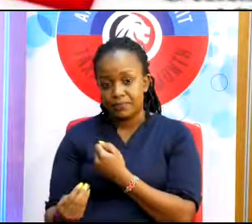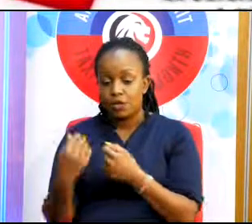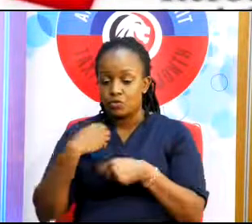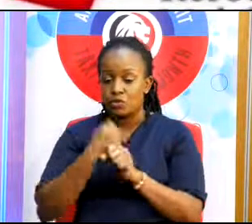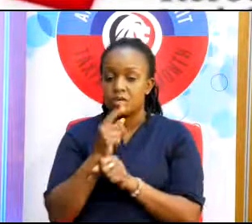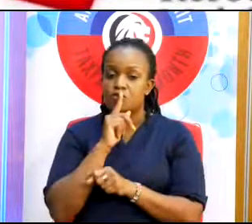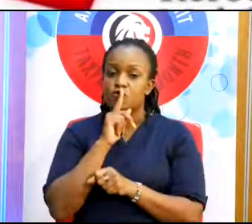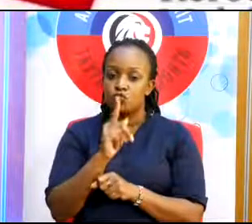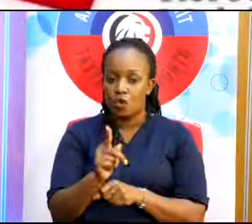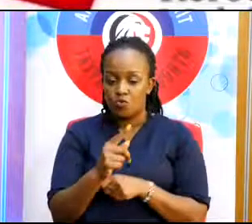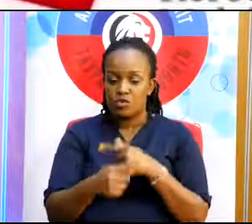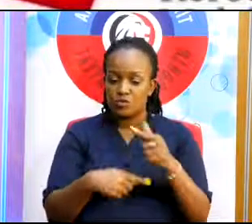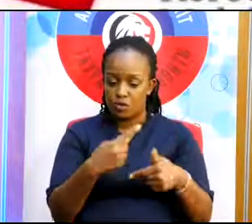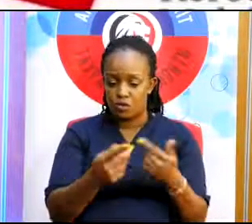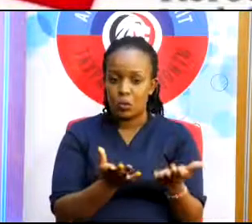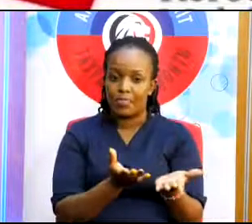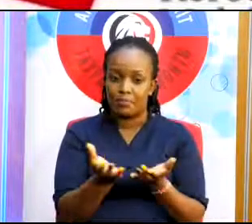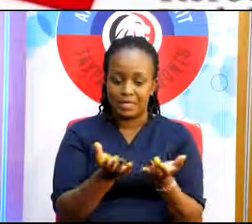we facilitate trade.